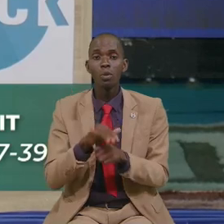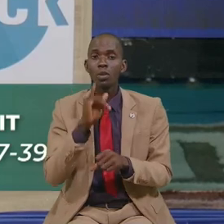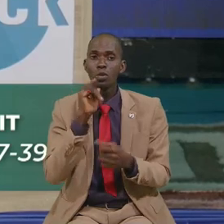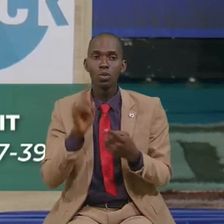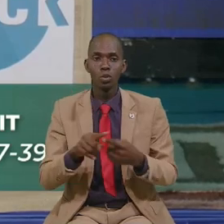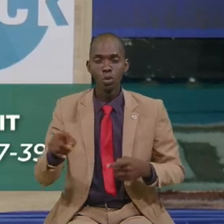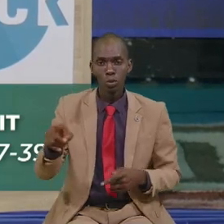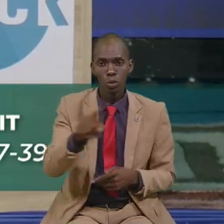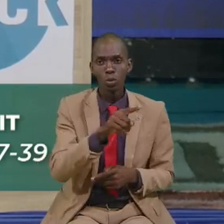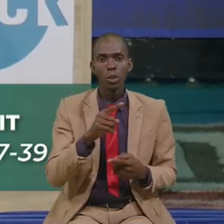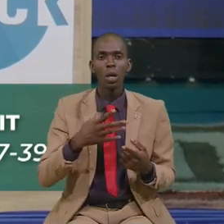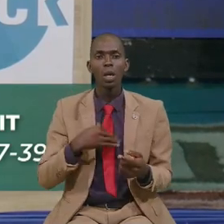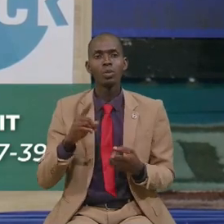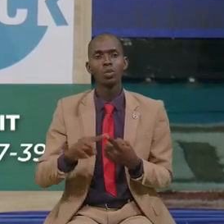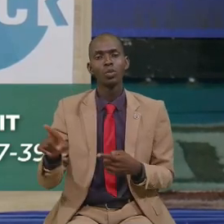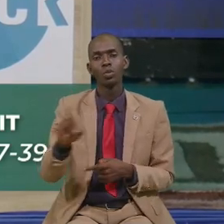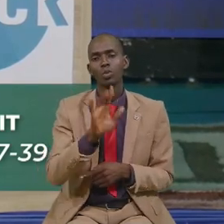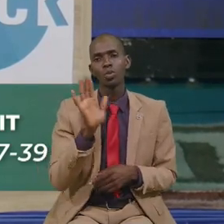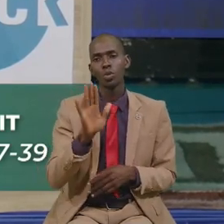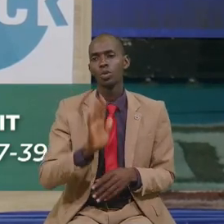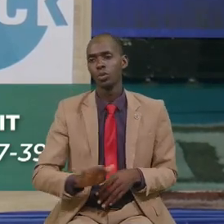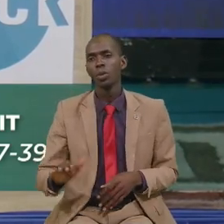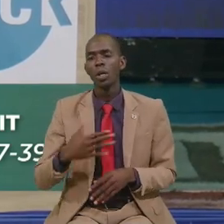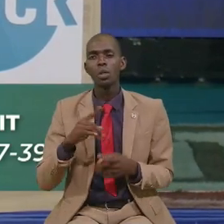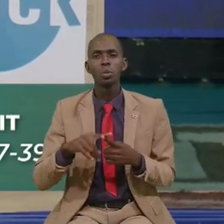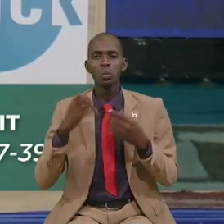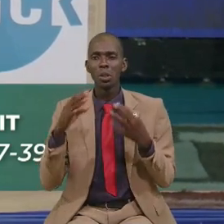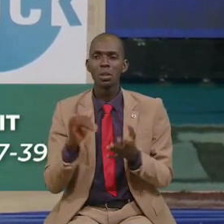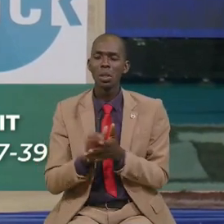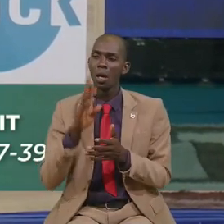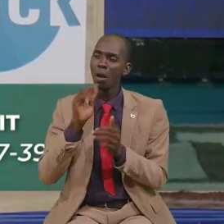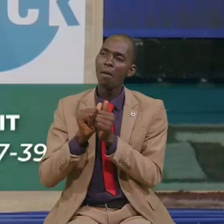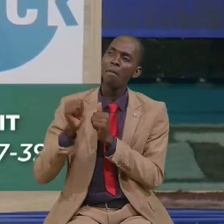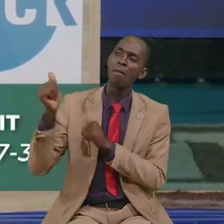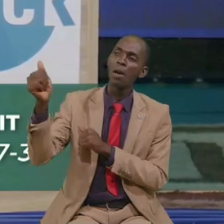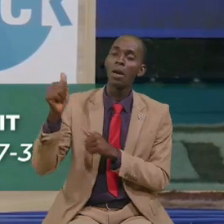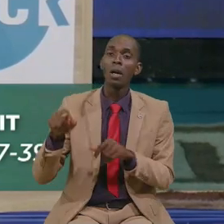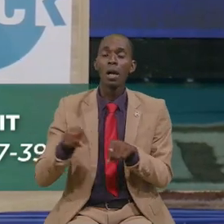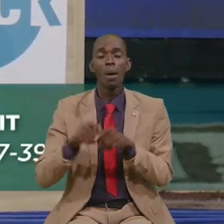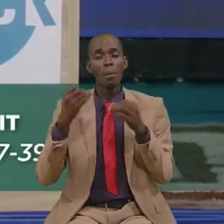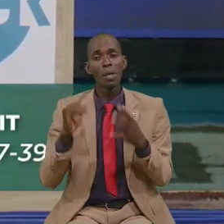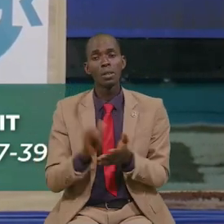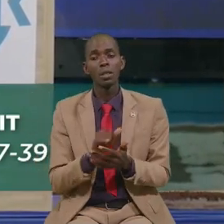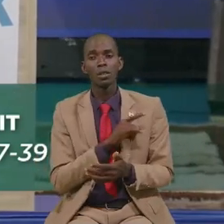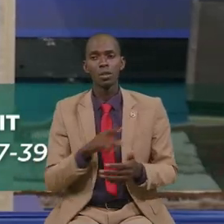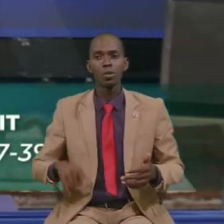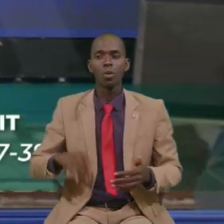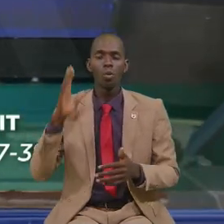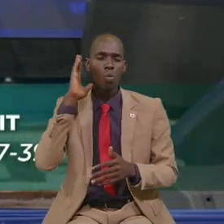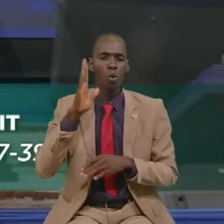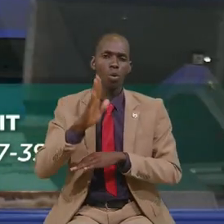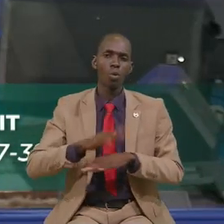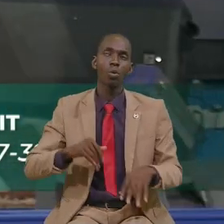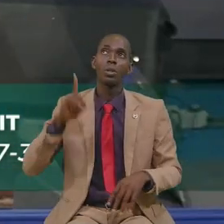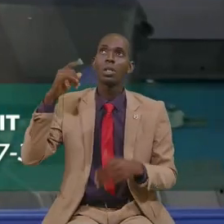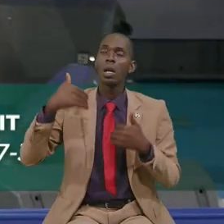you and to your children and to many that are far off, even as many as the Lord our God shall call. He has called you, and